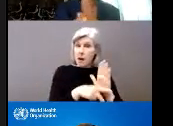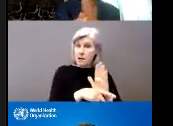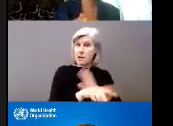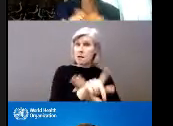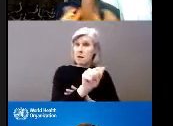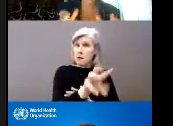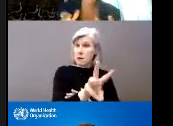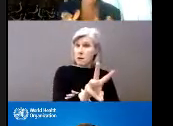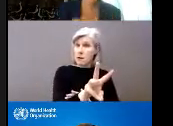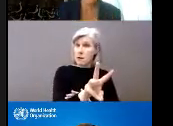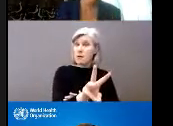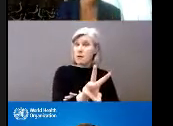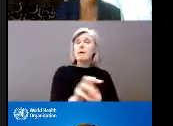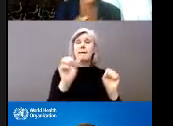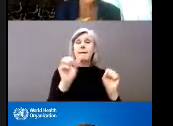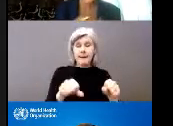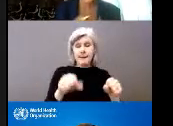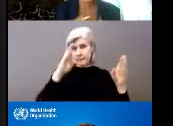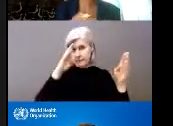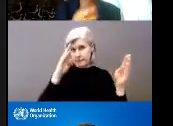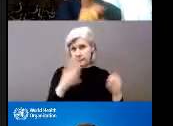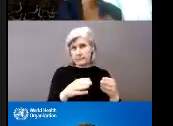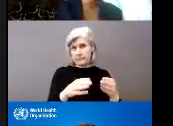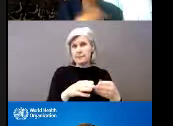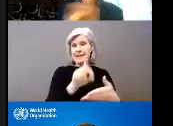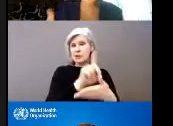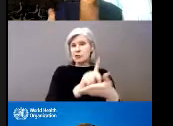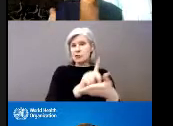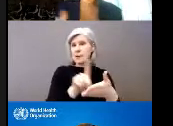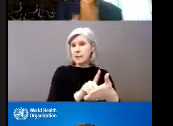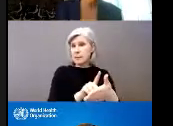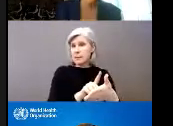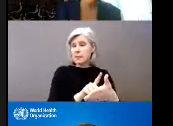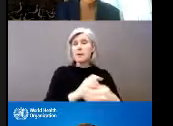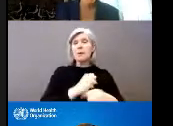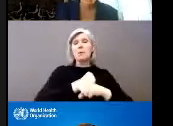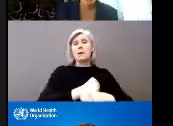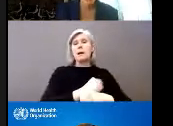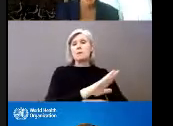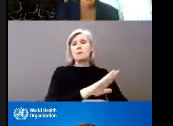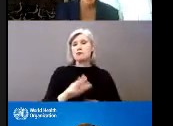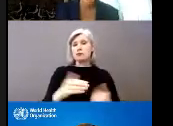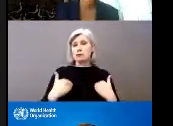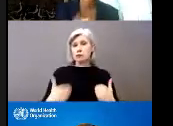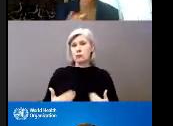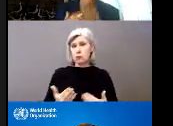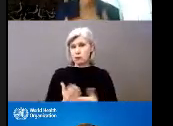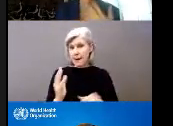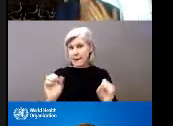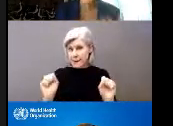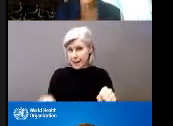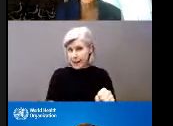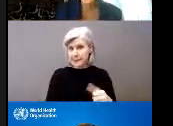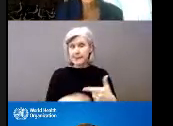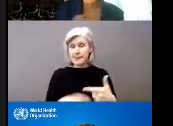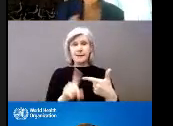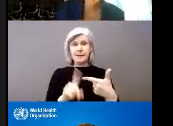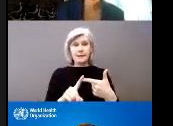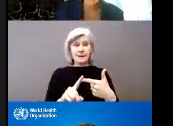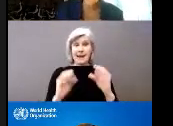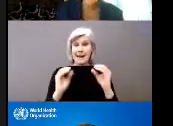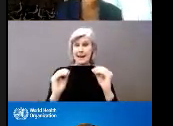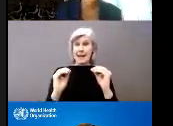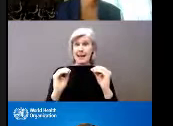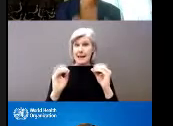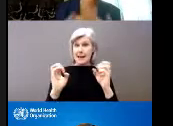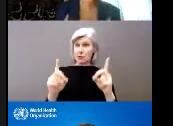the basis of age and protect the human rights of people of all ages. Educational activities really work in